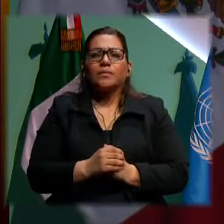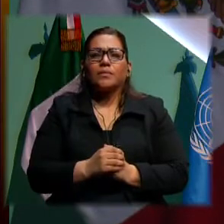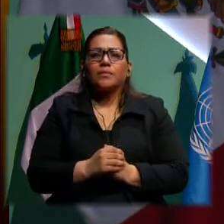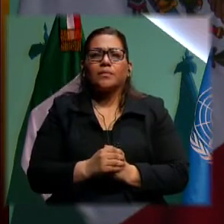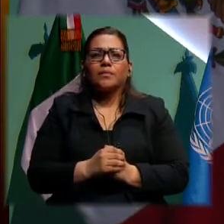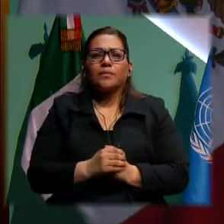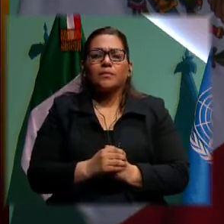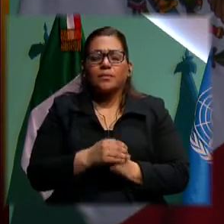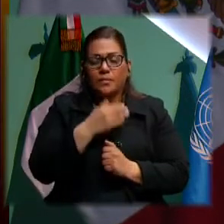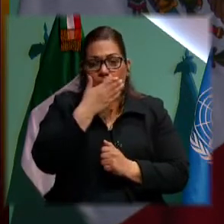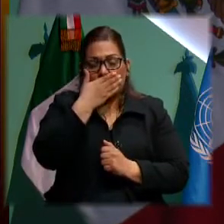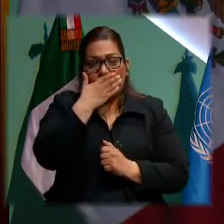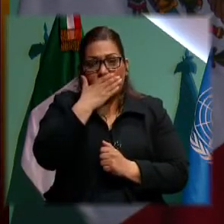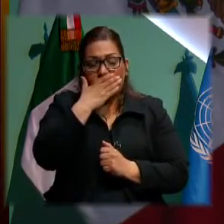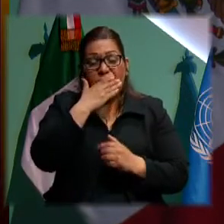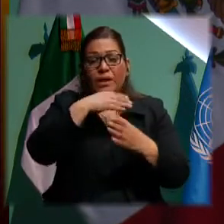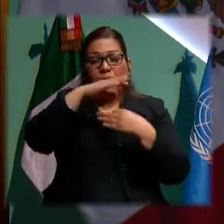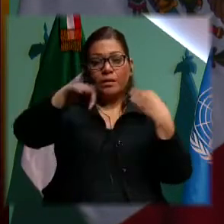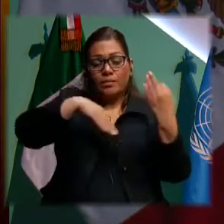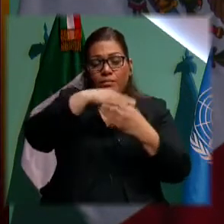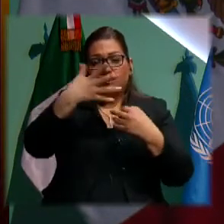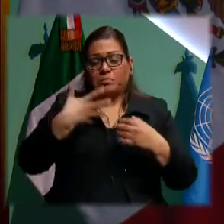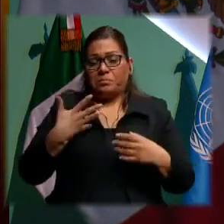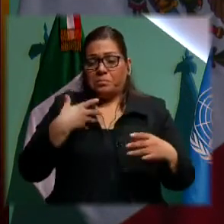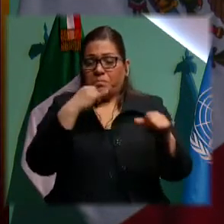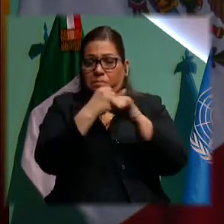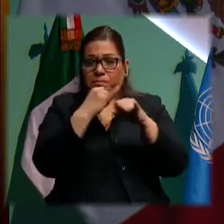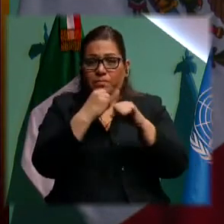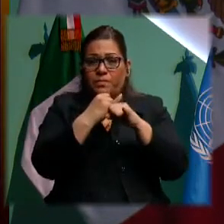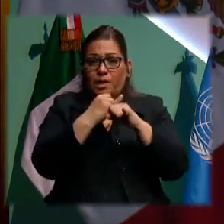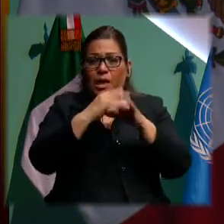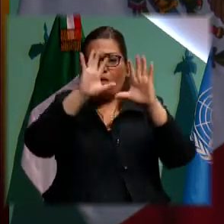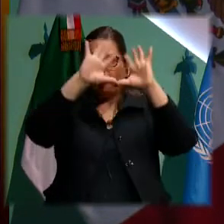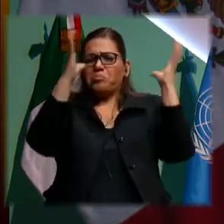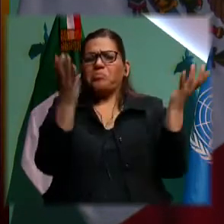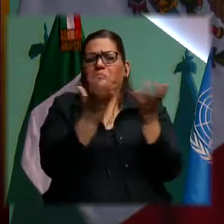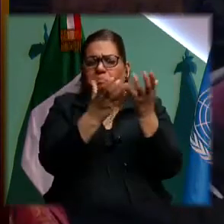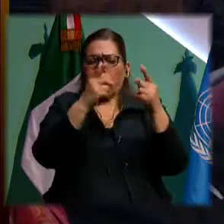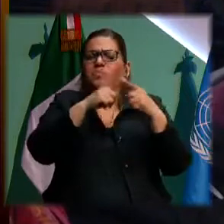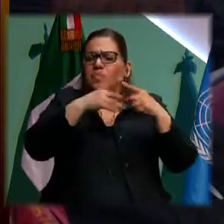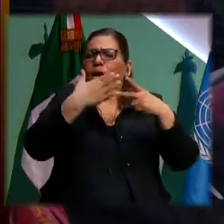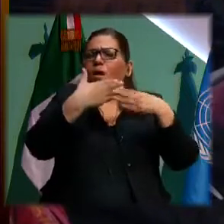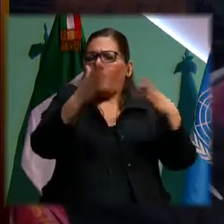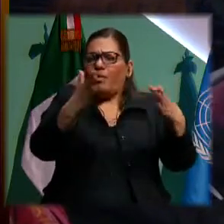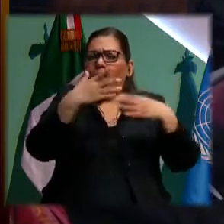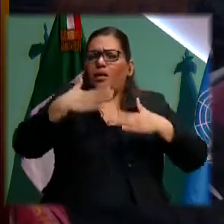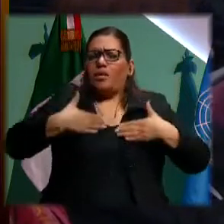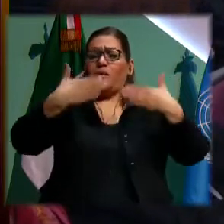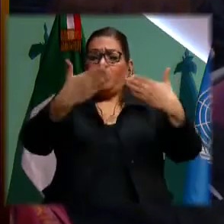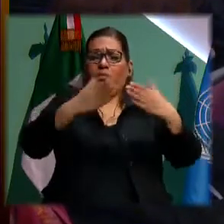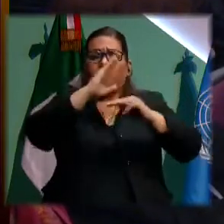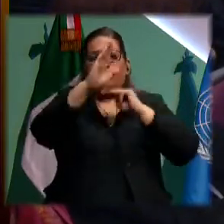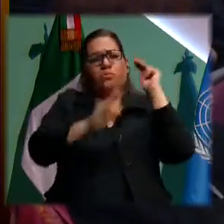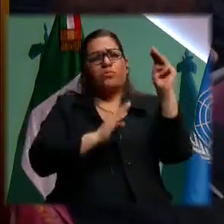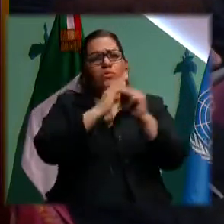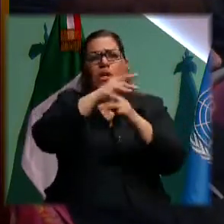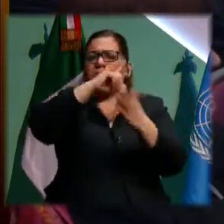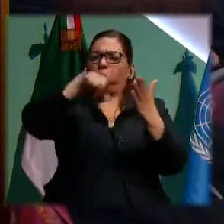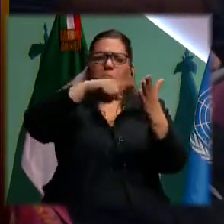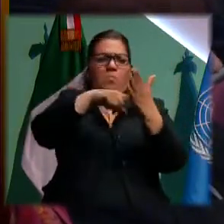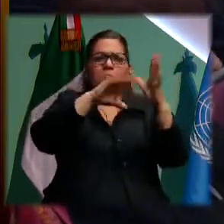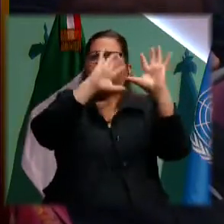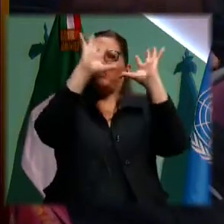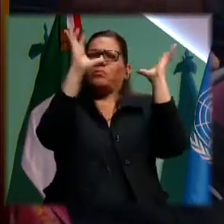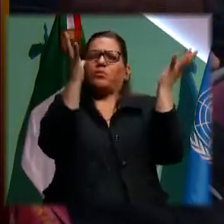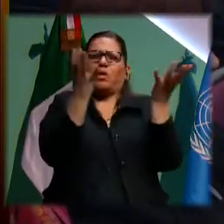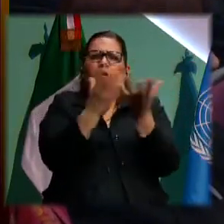trusted internet everywhere for everyone. That's quite a sentence, and it